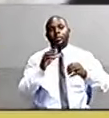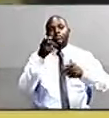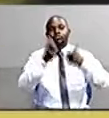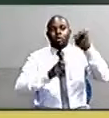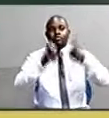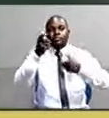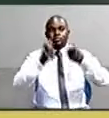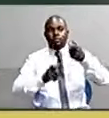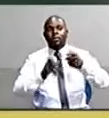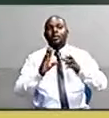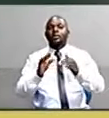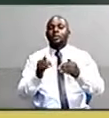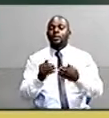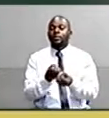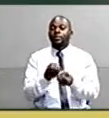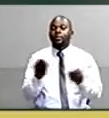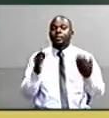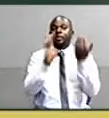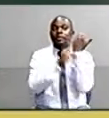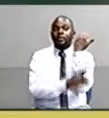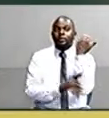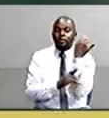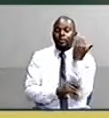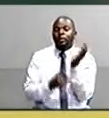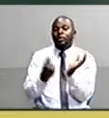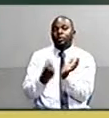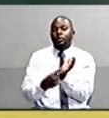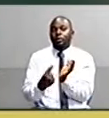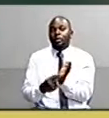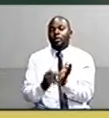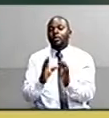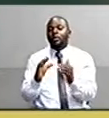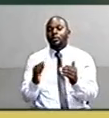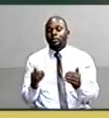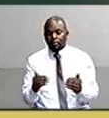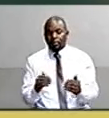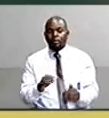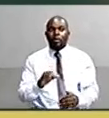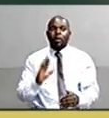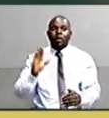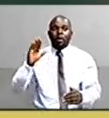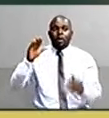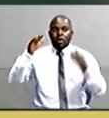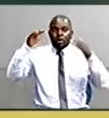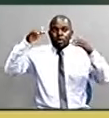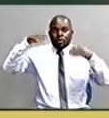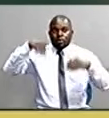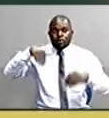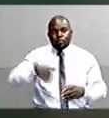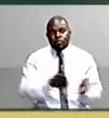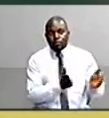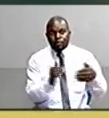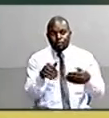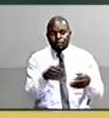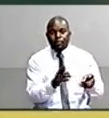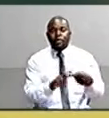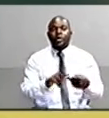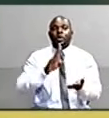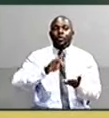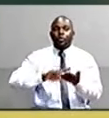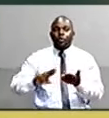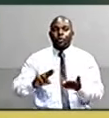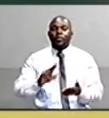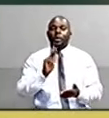year. A number of districts in Uganda with high humidity, mainly Bundibujo, Mayuge, Hoima, Kagadi,